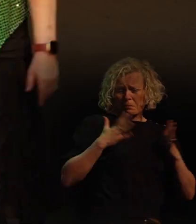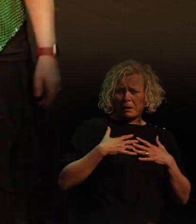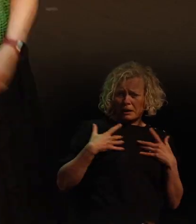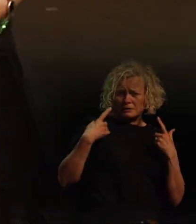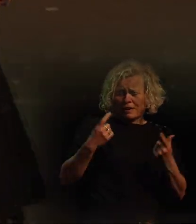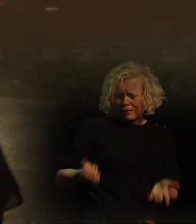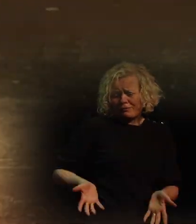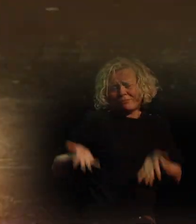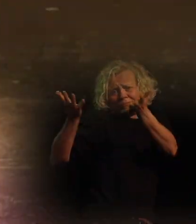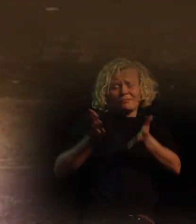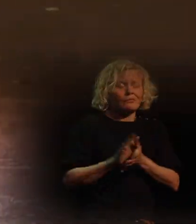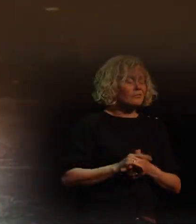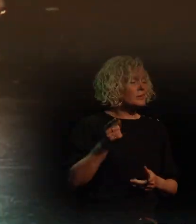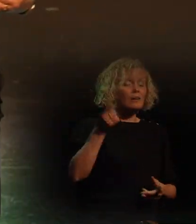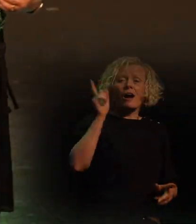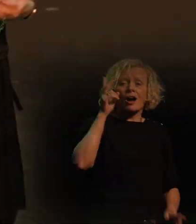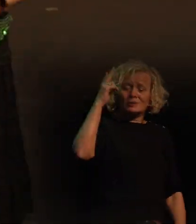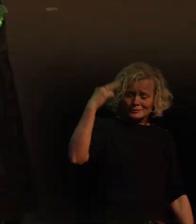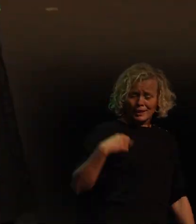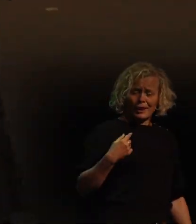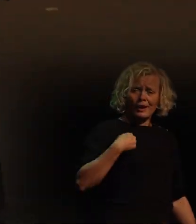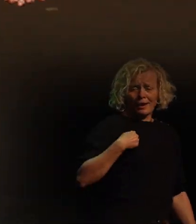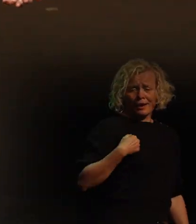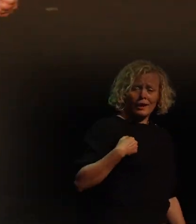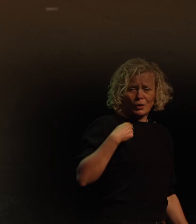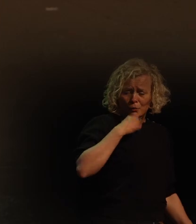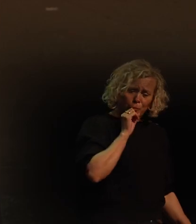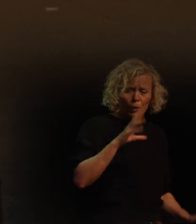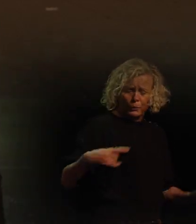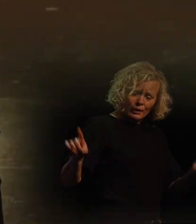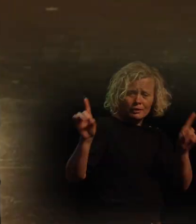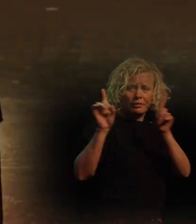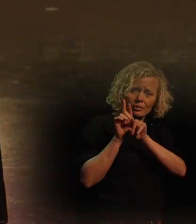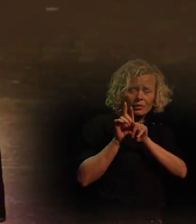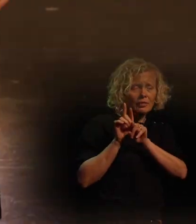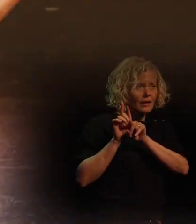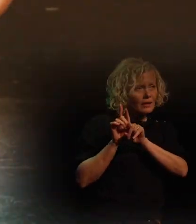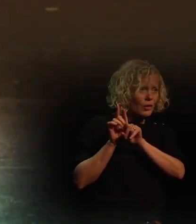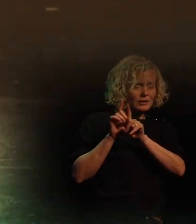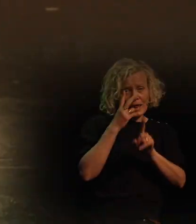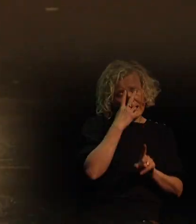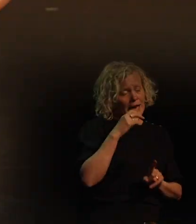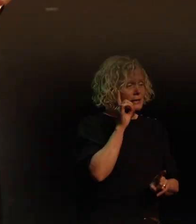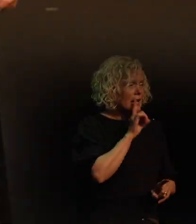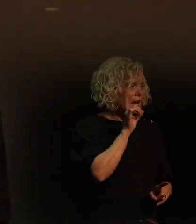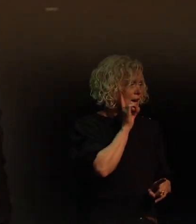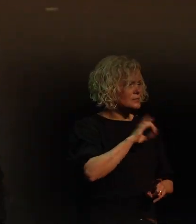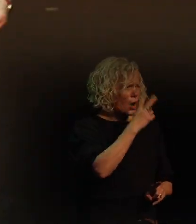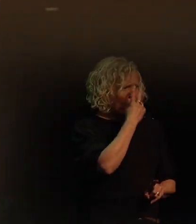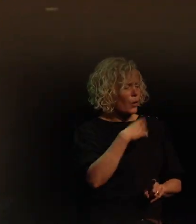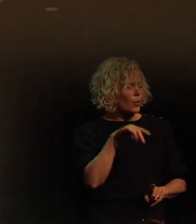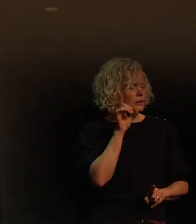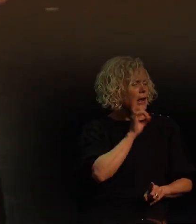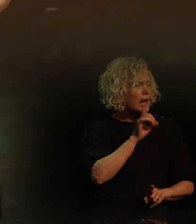pea, 'cause if you can't see what it is you got, you ain't getting me. Older